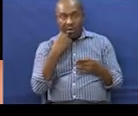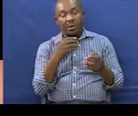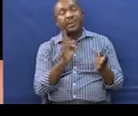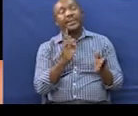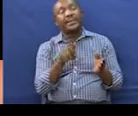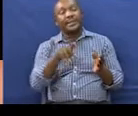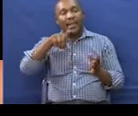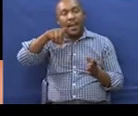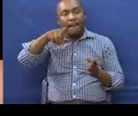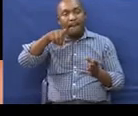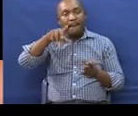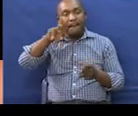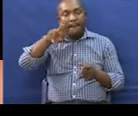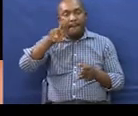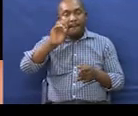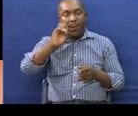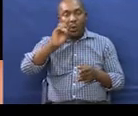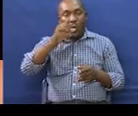protein.